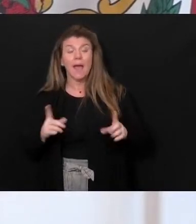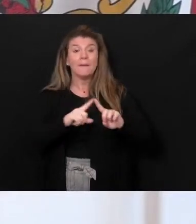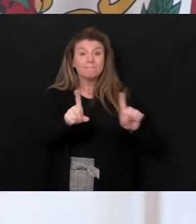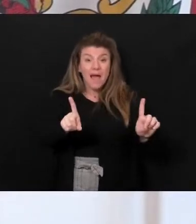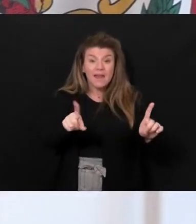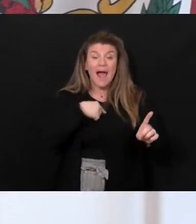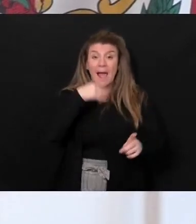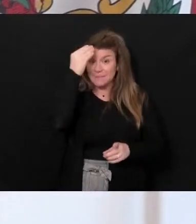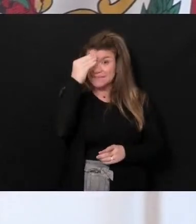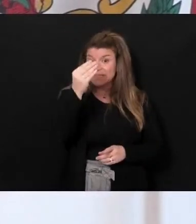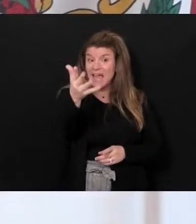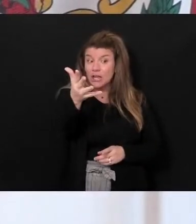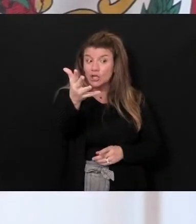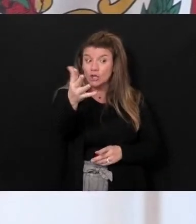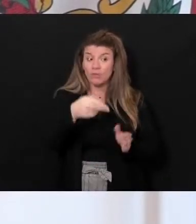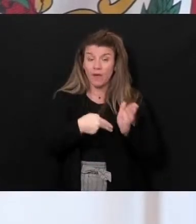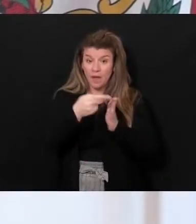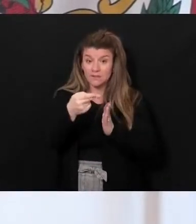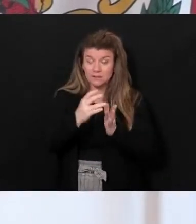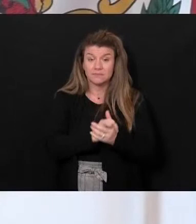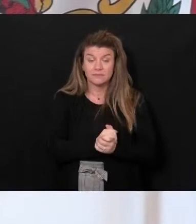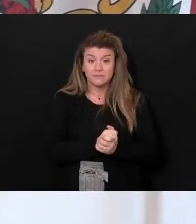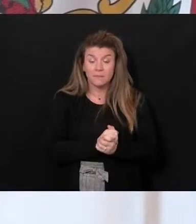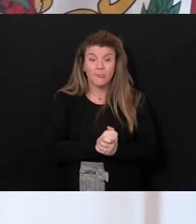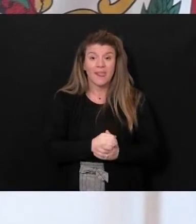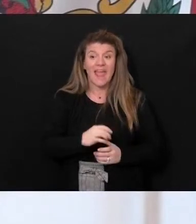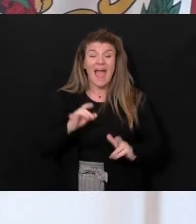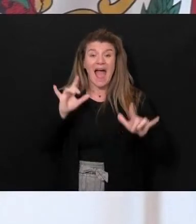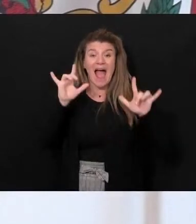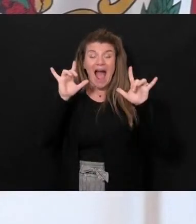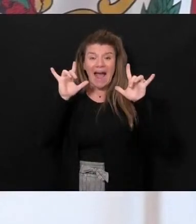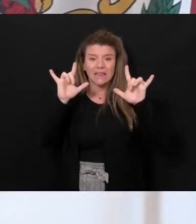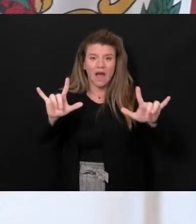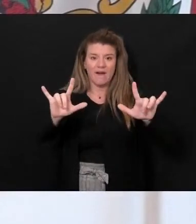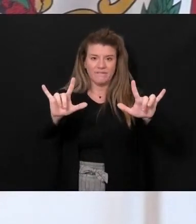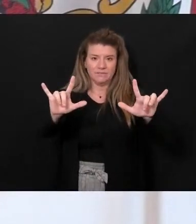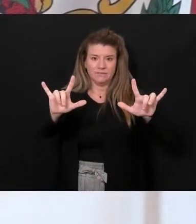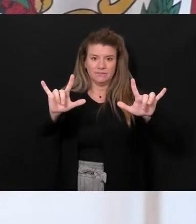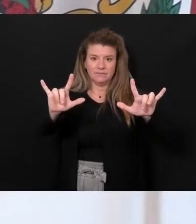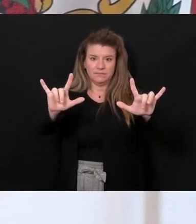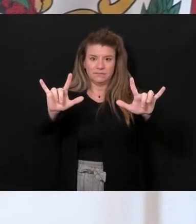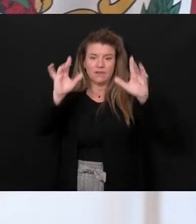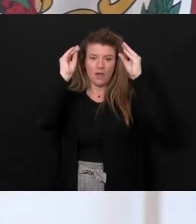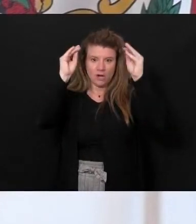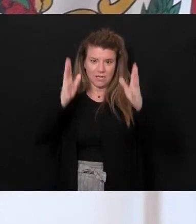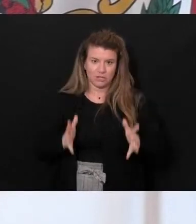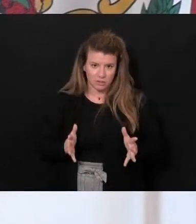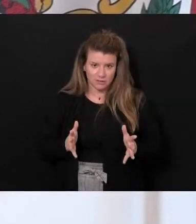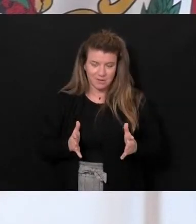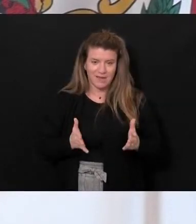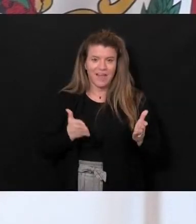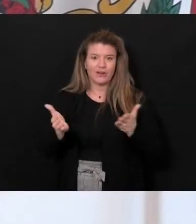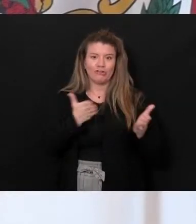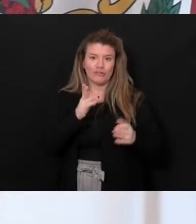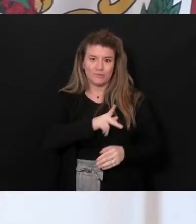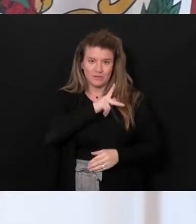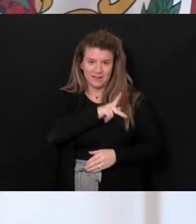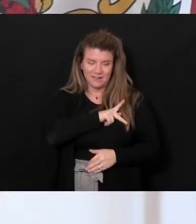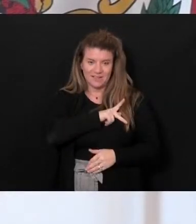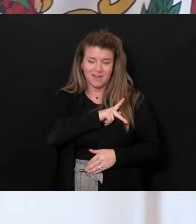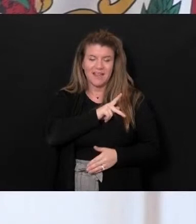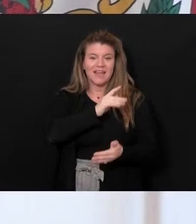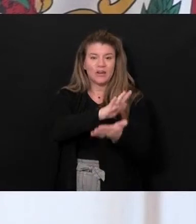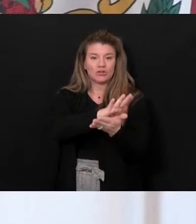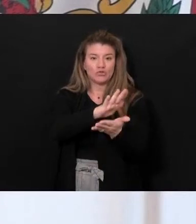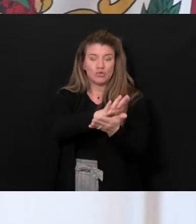telling you, just as straight up as it can be, I love our teachers and our service personnel and our schools,